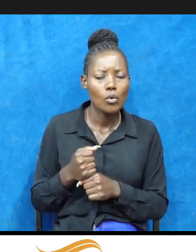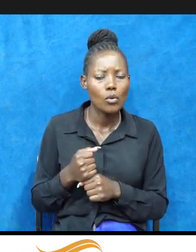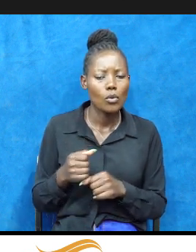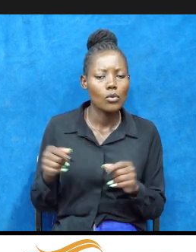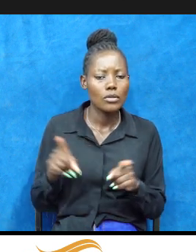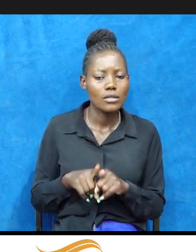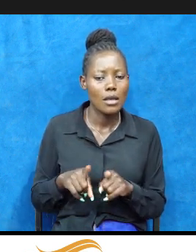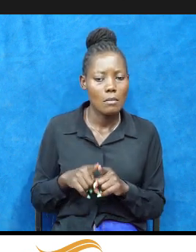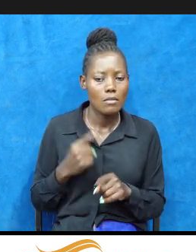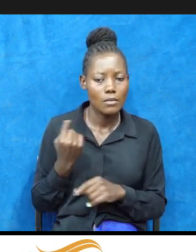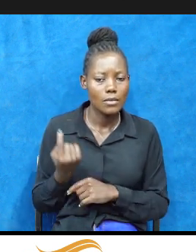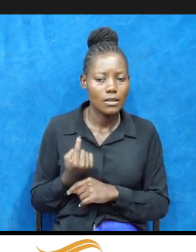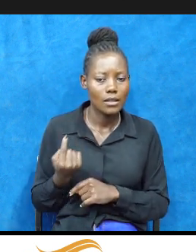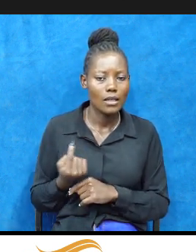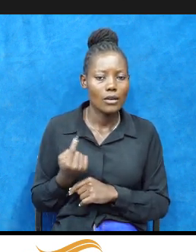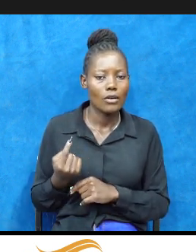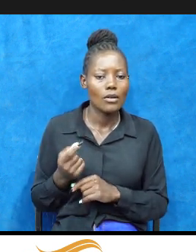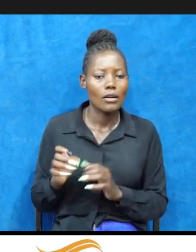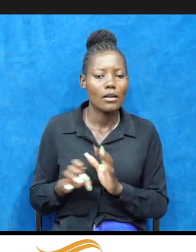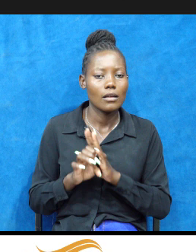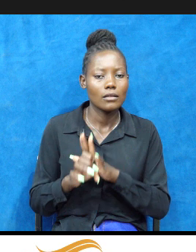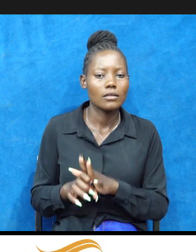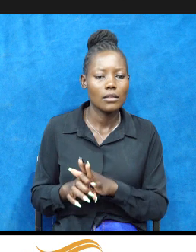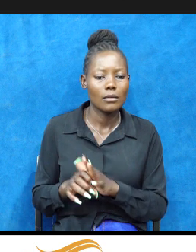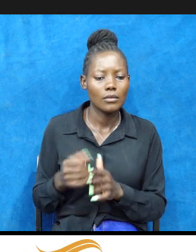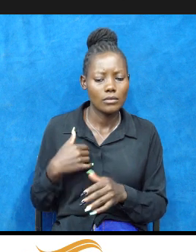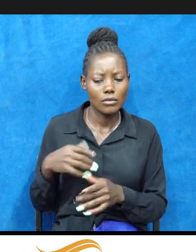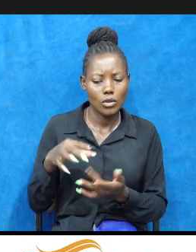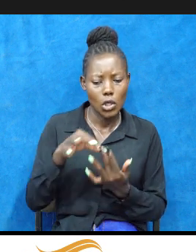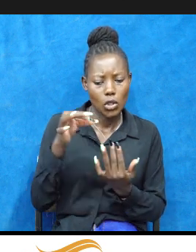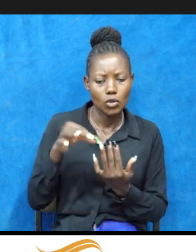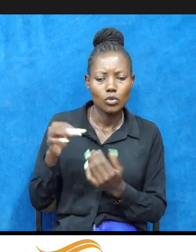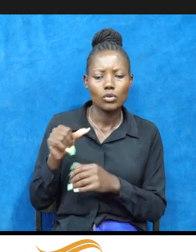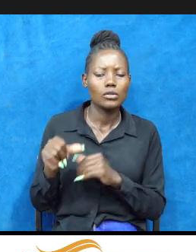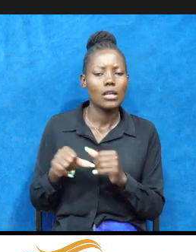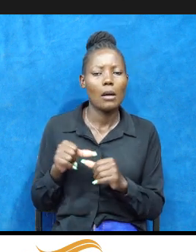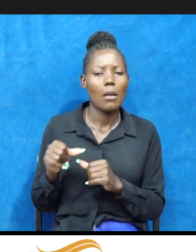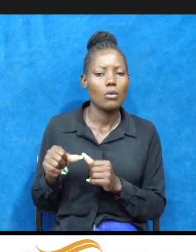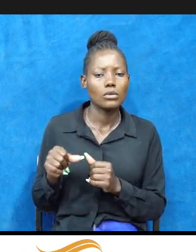I also do single leg hops. I neglected to put that one down. So I'm going to choose about